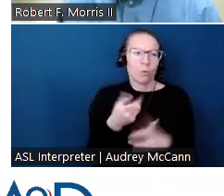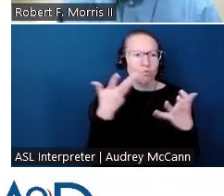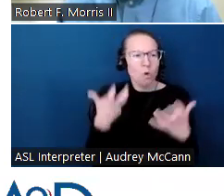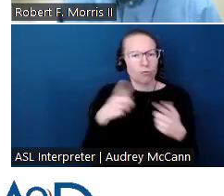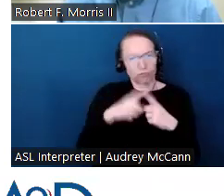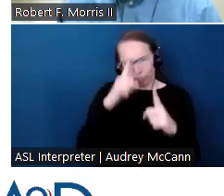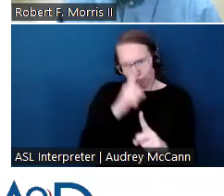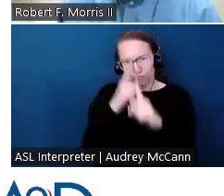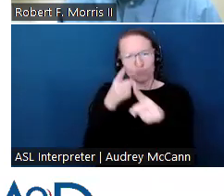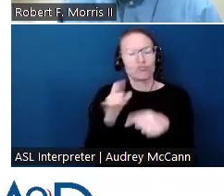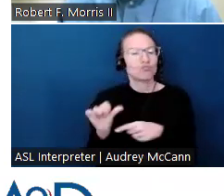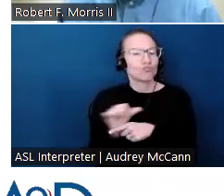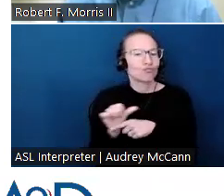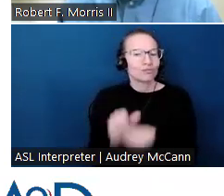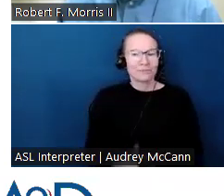training.